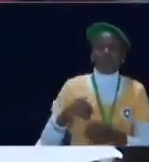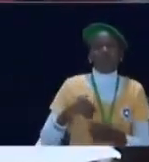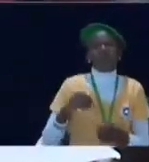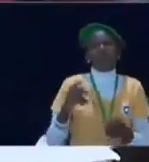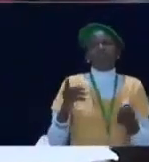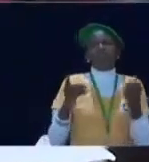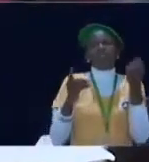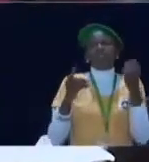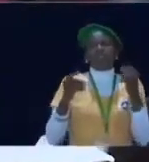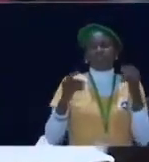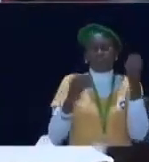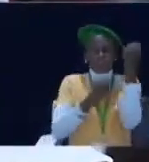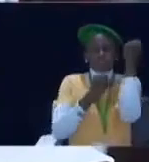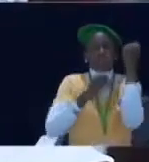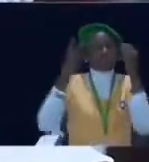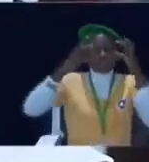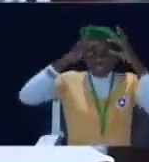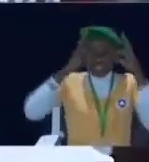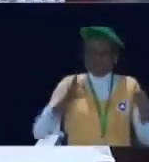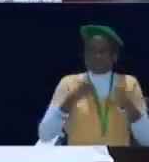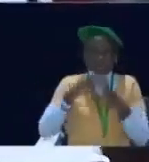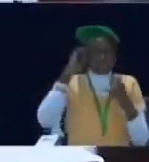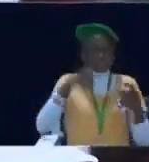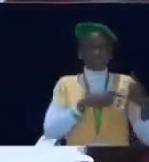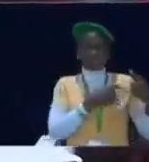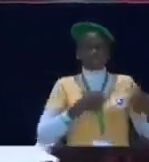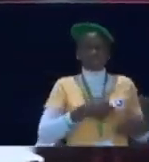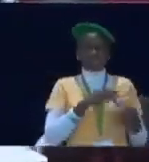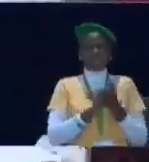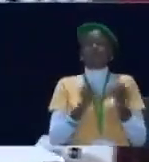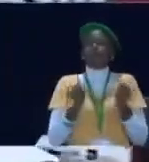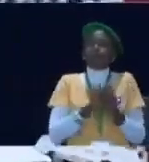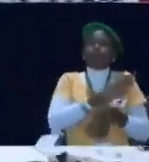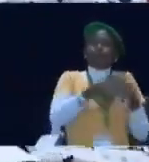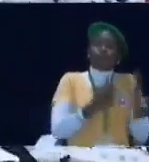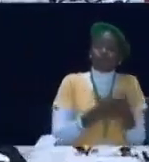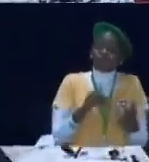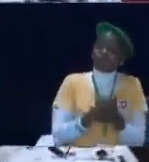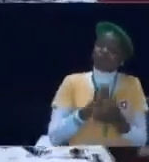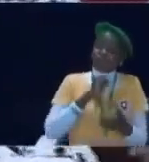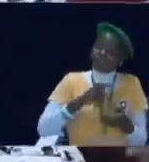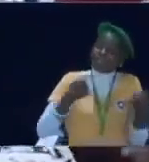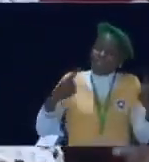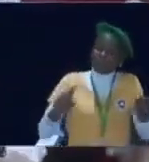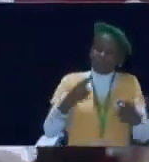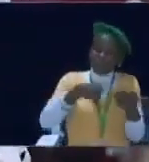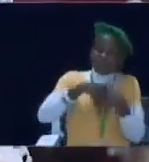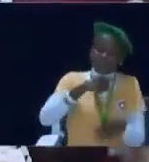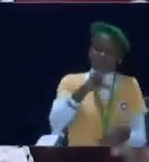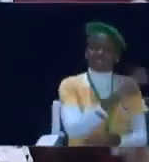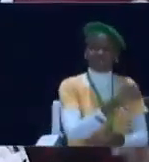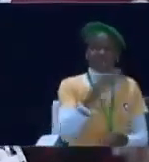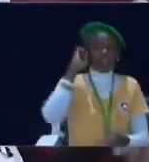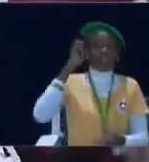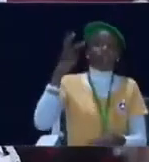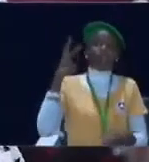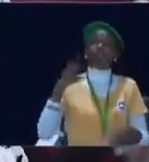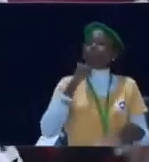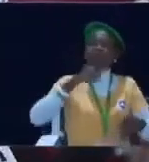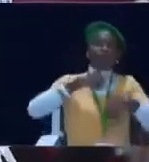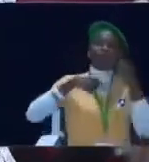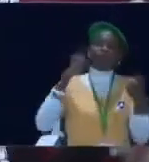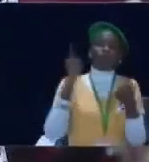Joseph was determined in his heart that with all that what is going on around him, he was not going